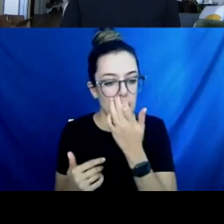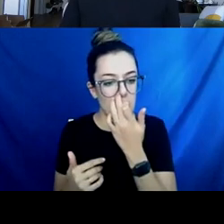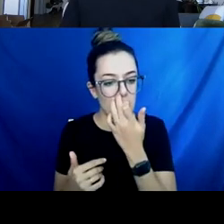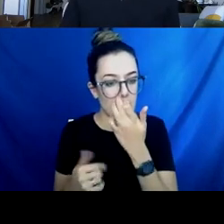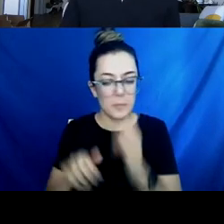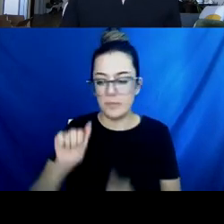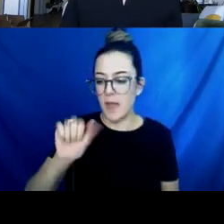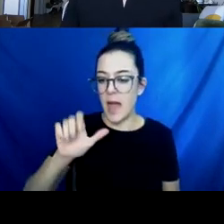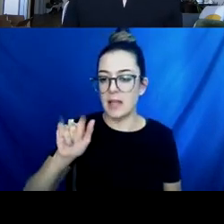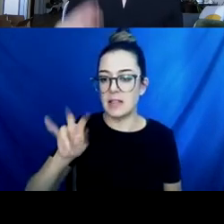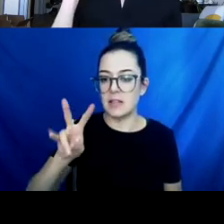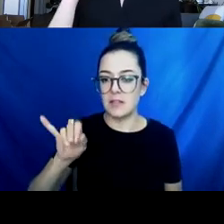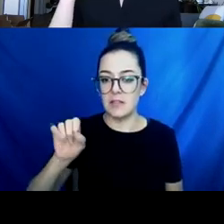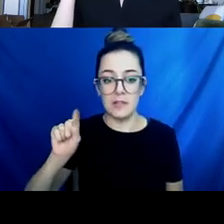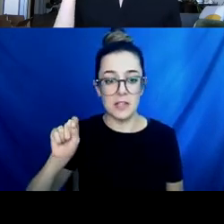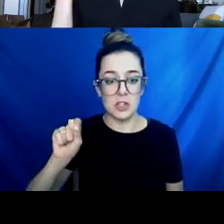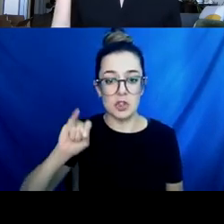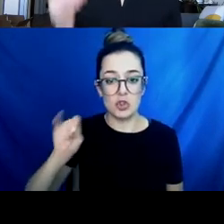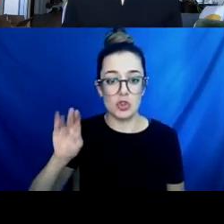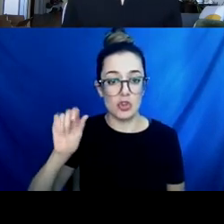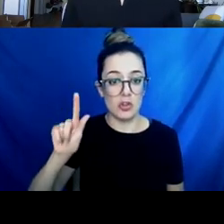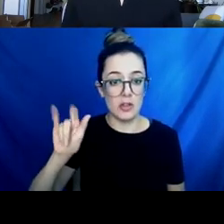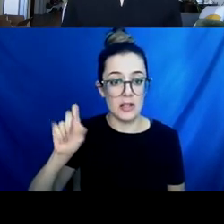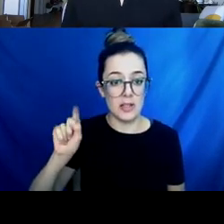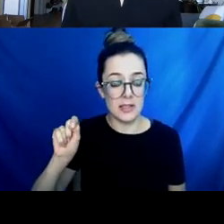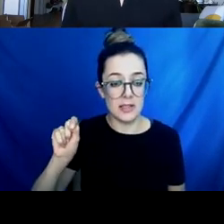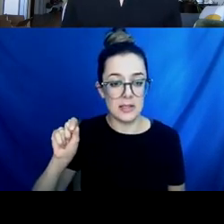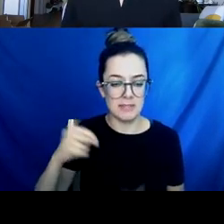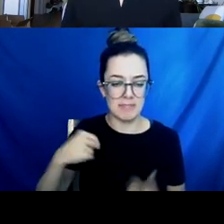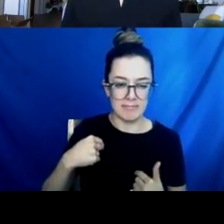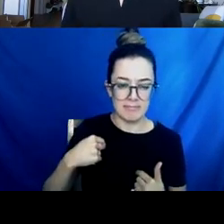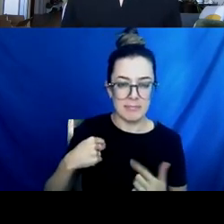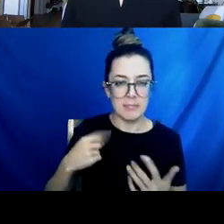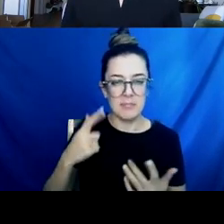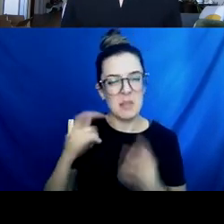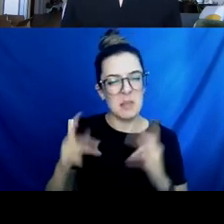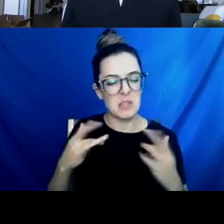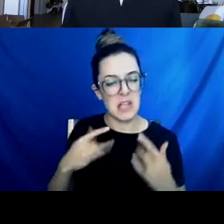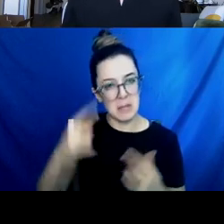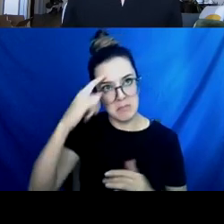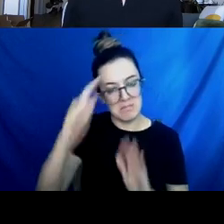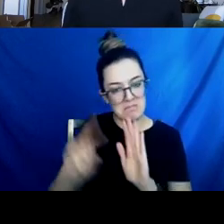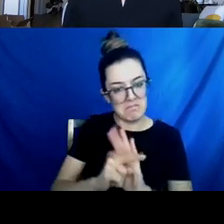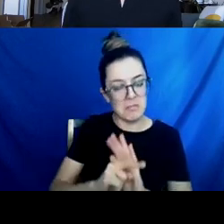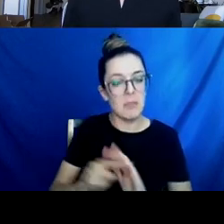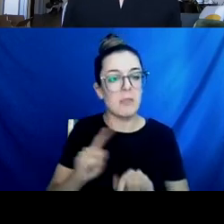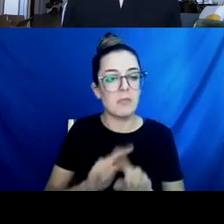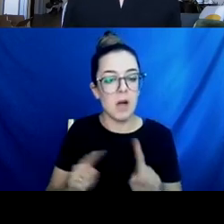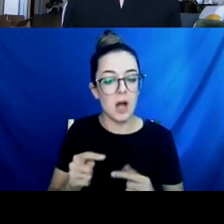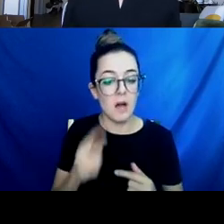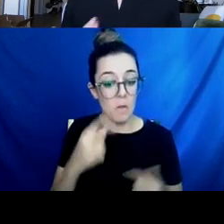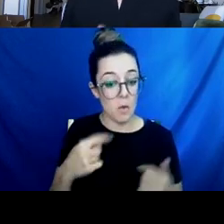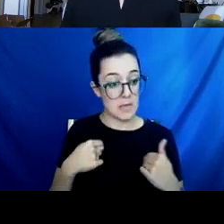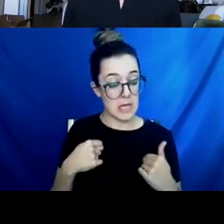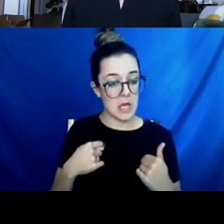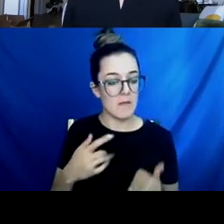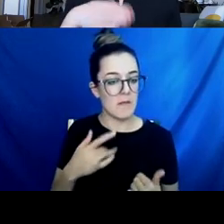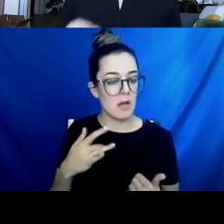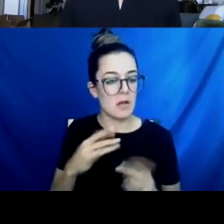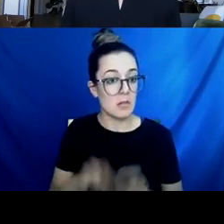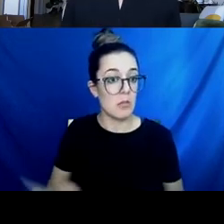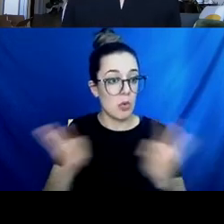activist journalism because I think people have a negative idea. But I do think, like I said, all of this to me is about creating change and